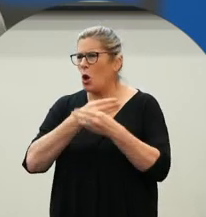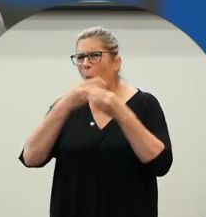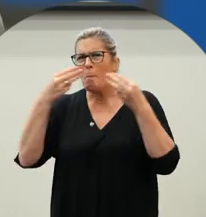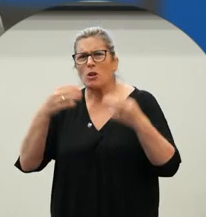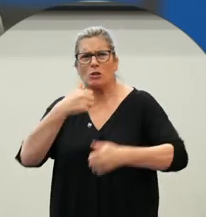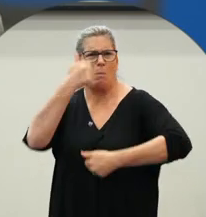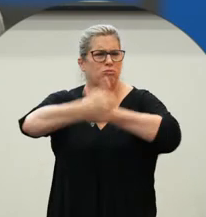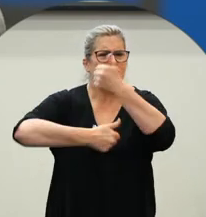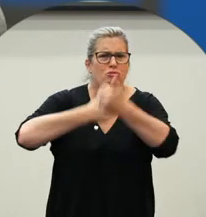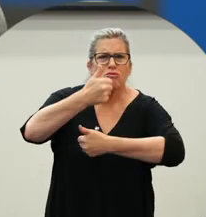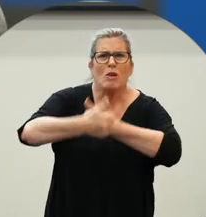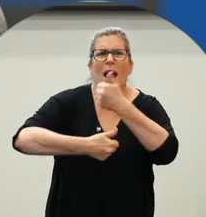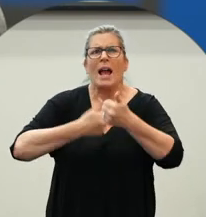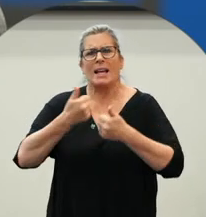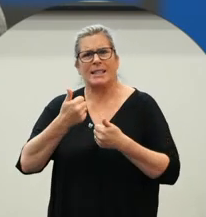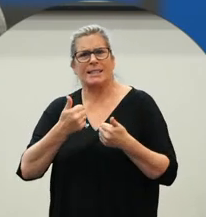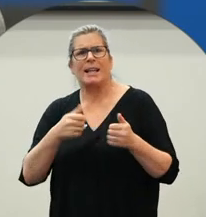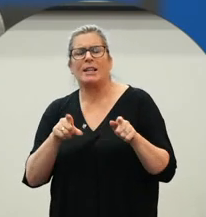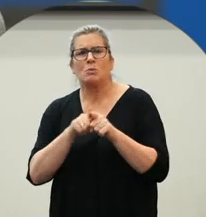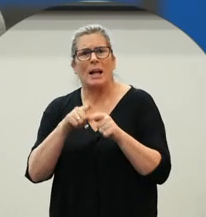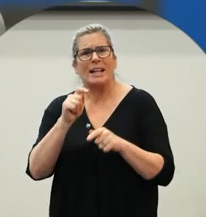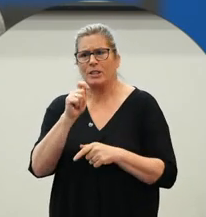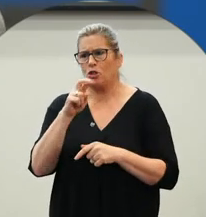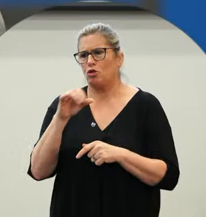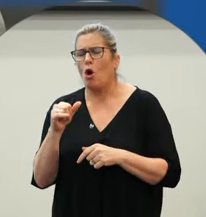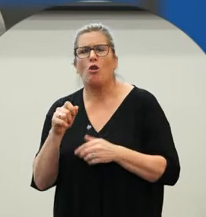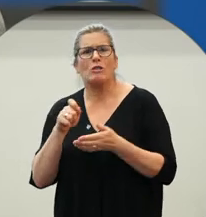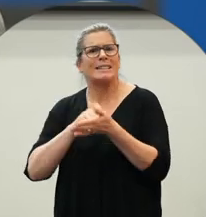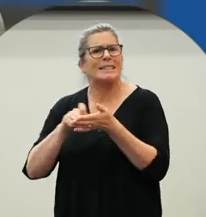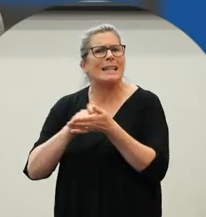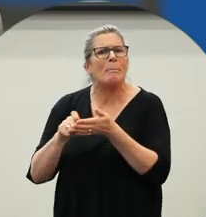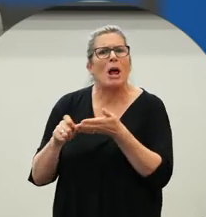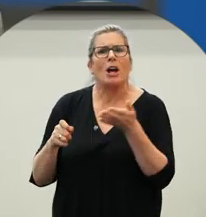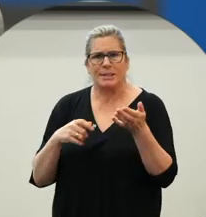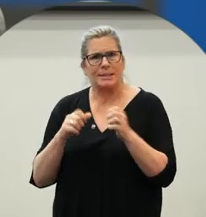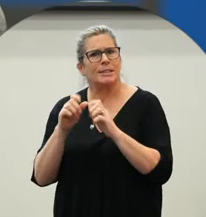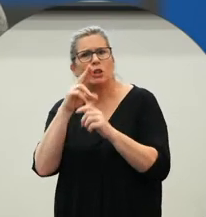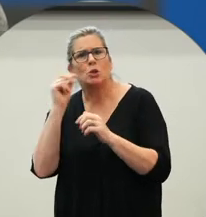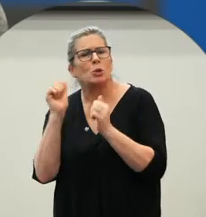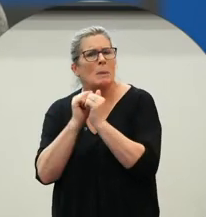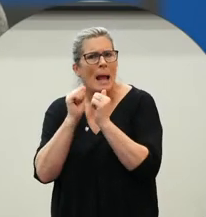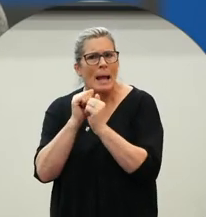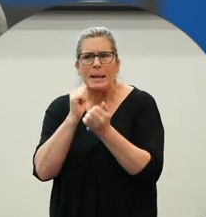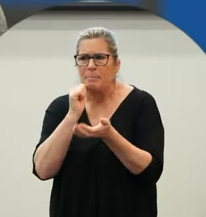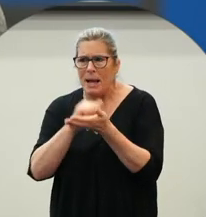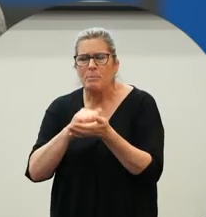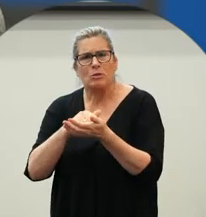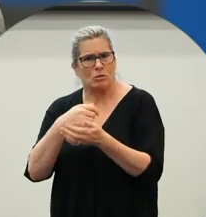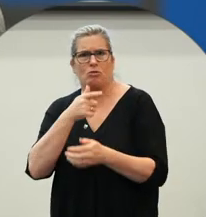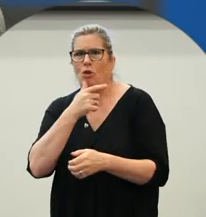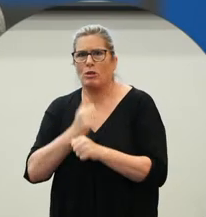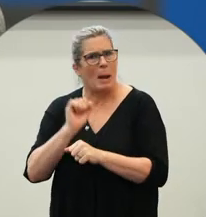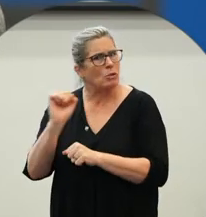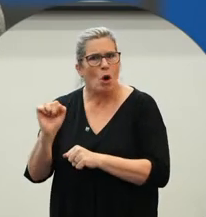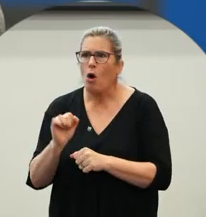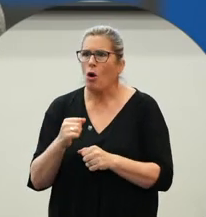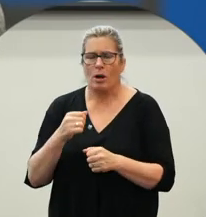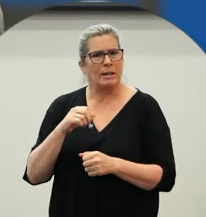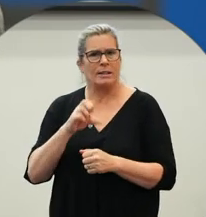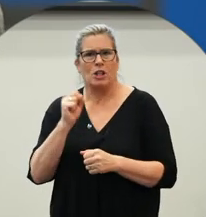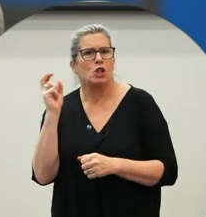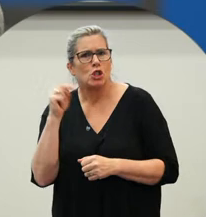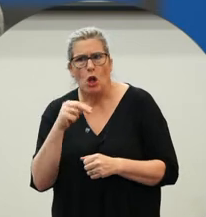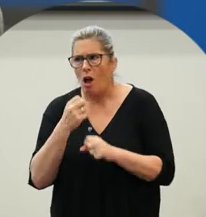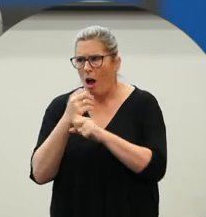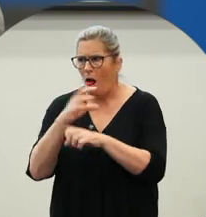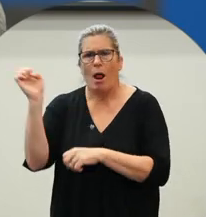because even the Tory tabloids saw her as a bit of a hero, like they raved about her in the Sun, and all the